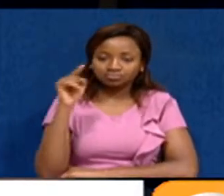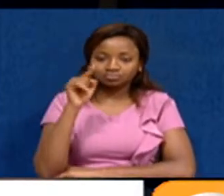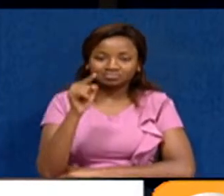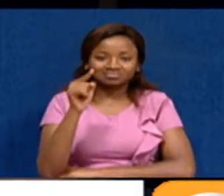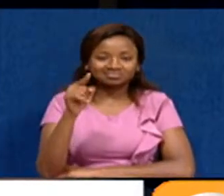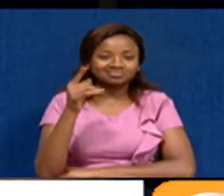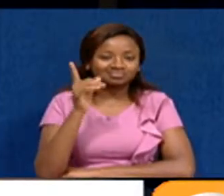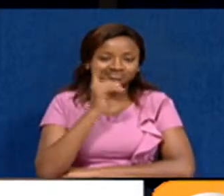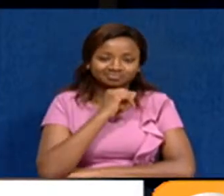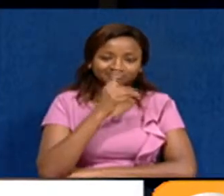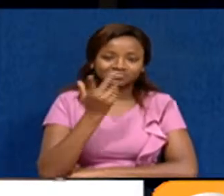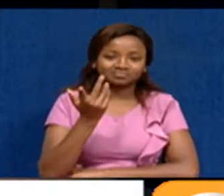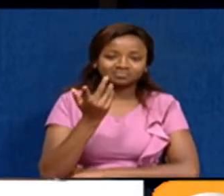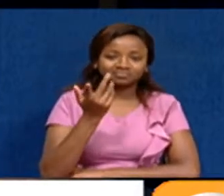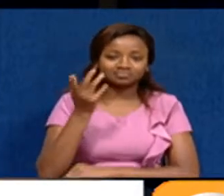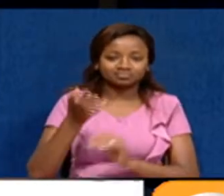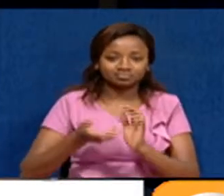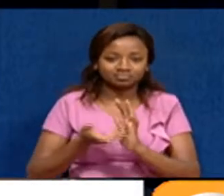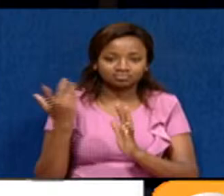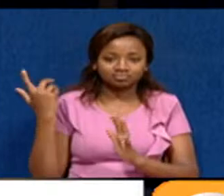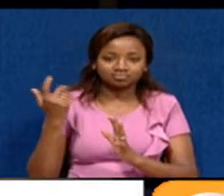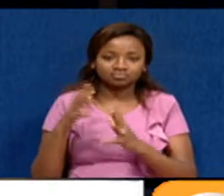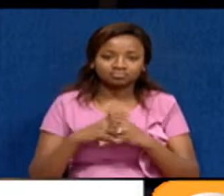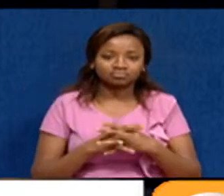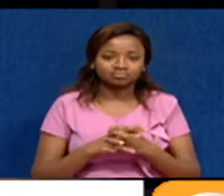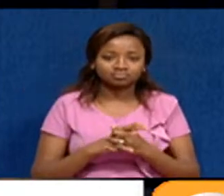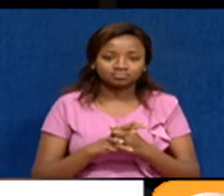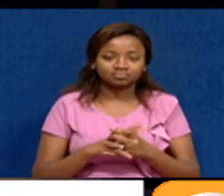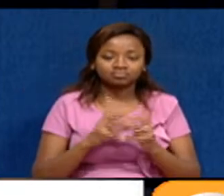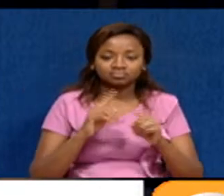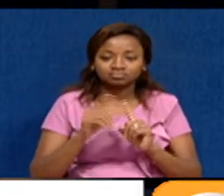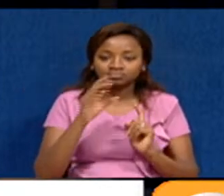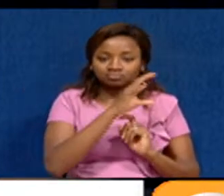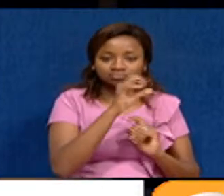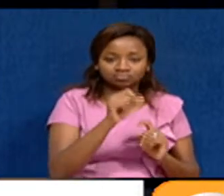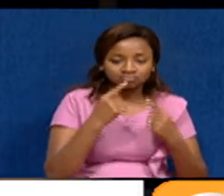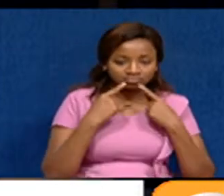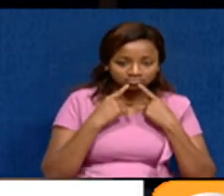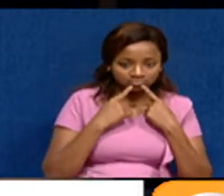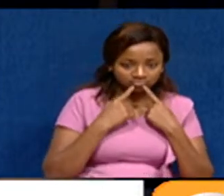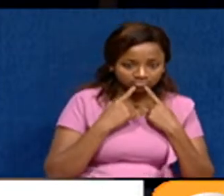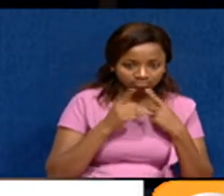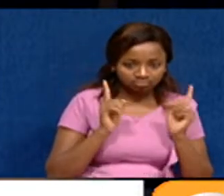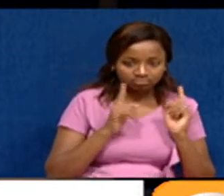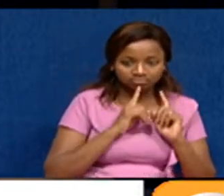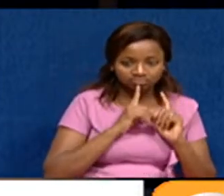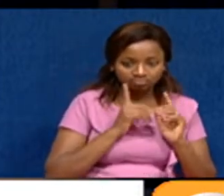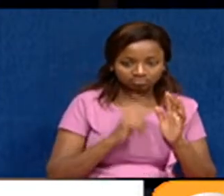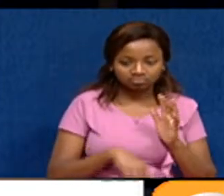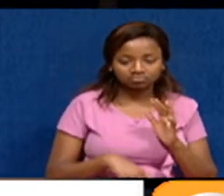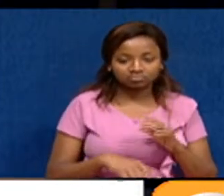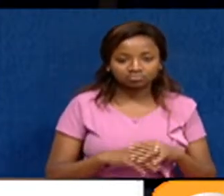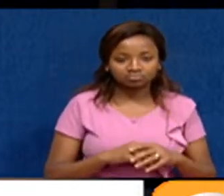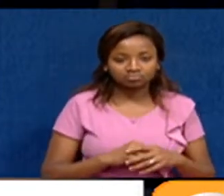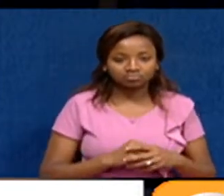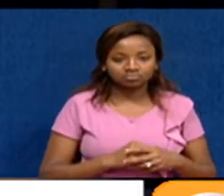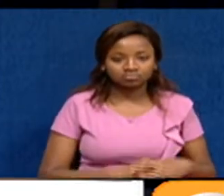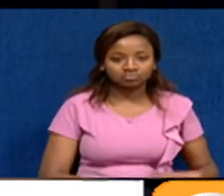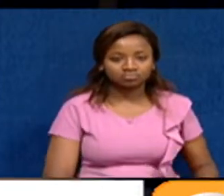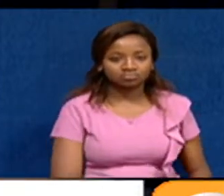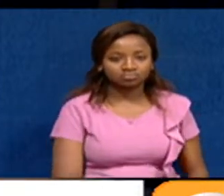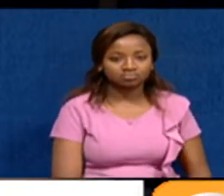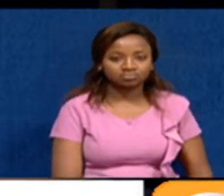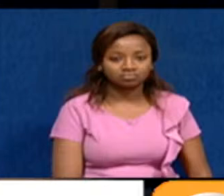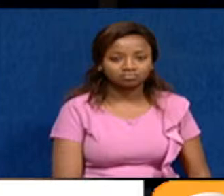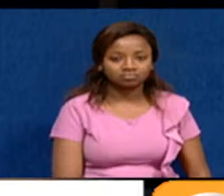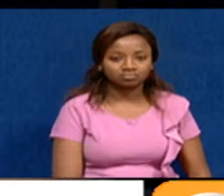disbanded out of all this. And yet the CS pronounces herself mm-hmm. that, wait, Waiga, we